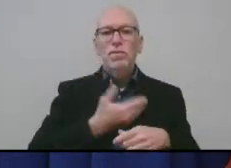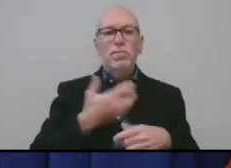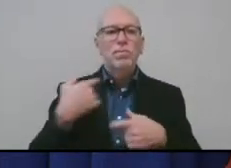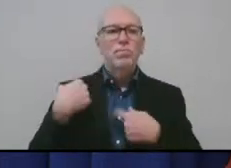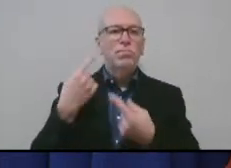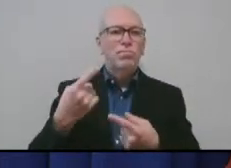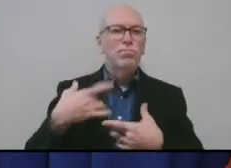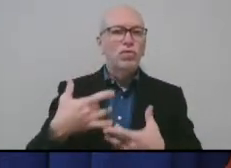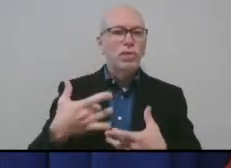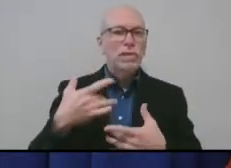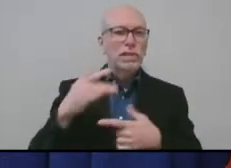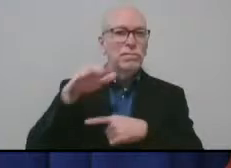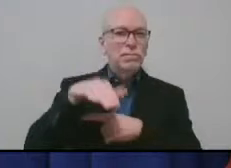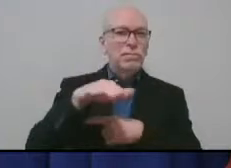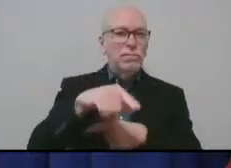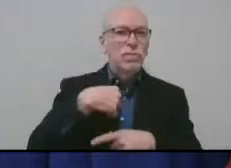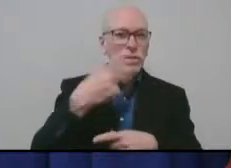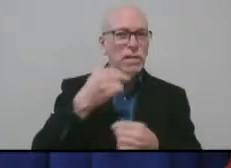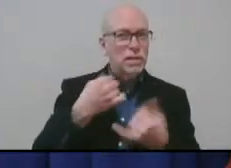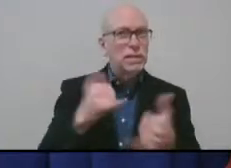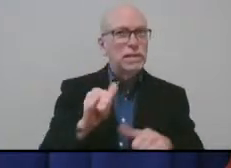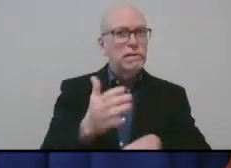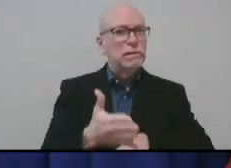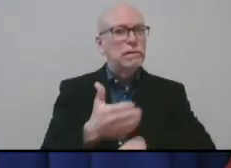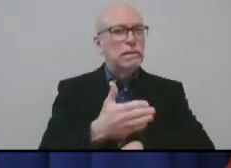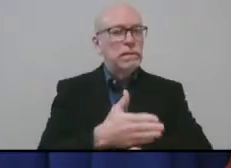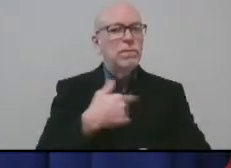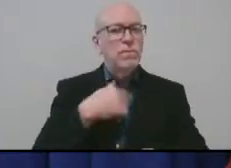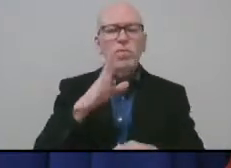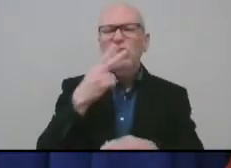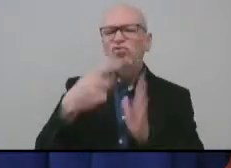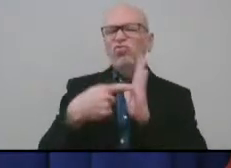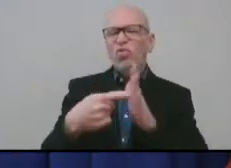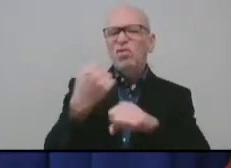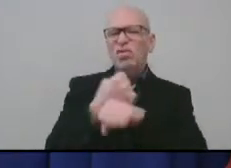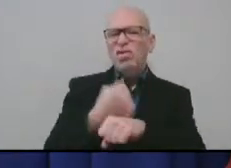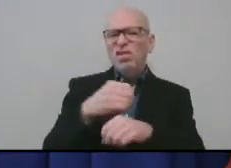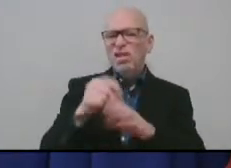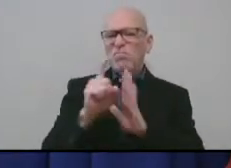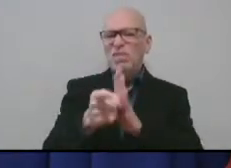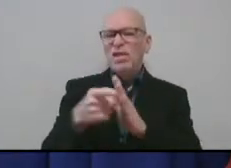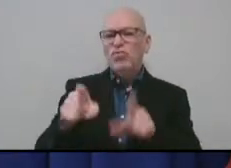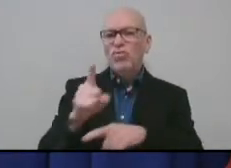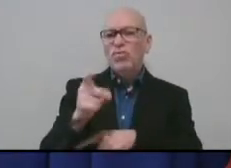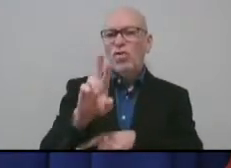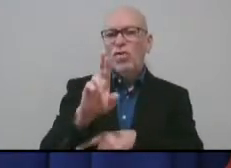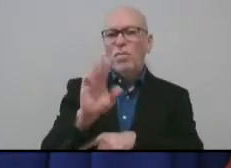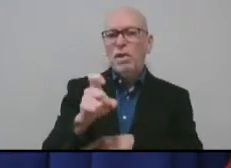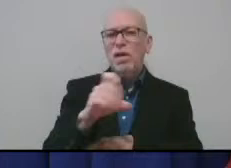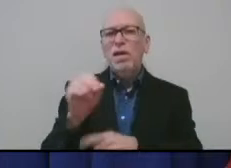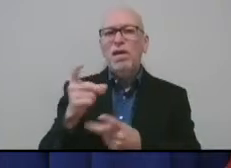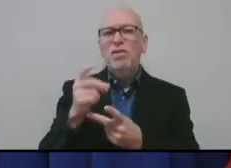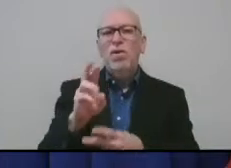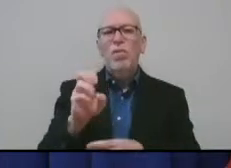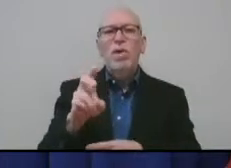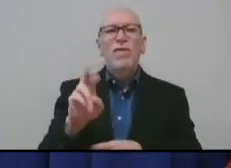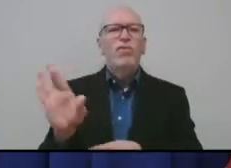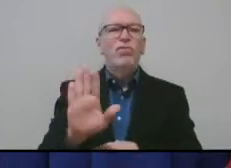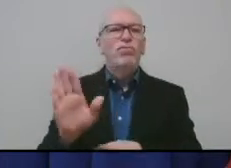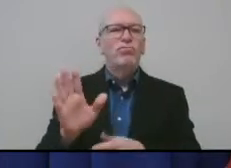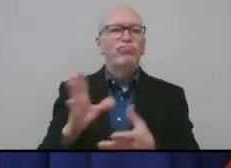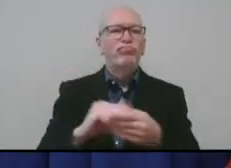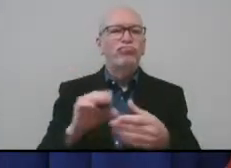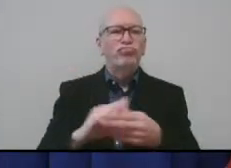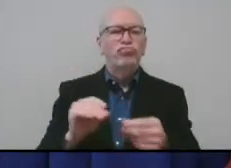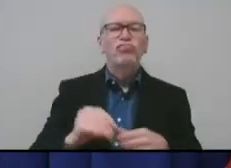seeing, and we're still seeing. You'll see in just a moment during Dr. Box's and Dr. Weaver's presentation